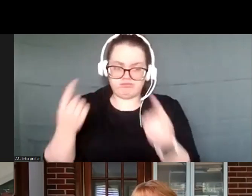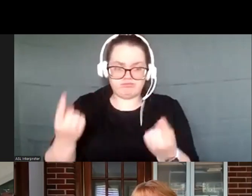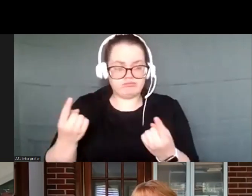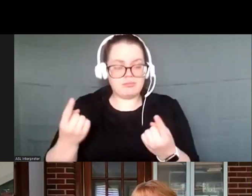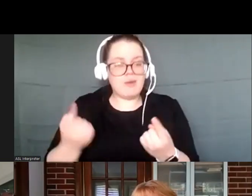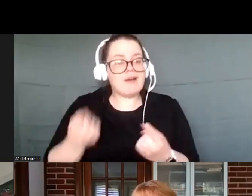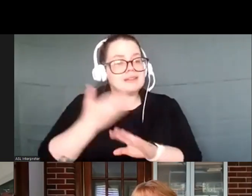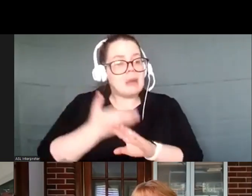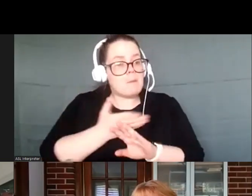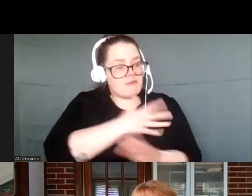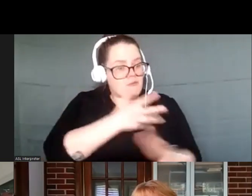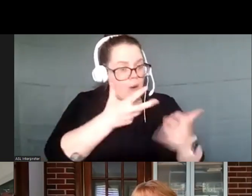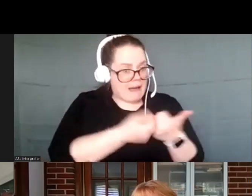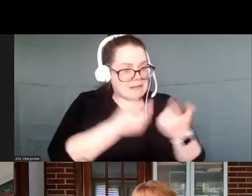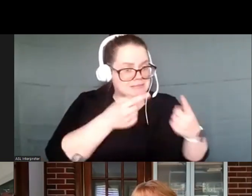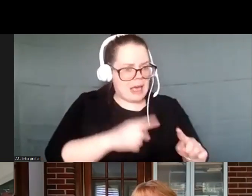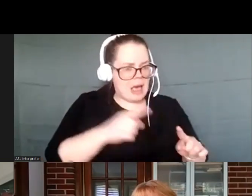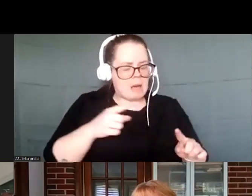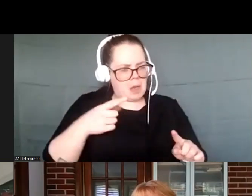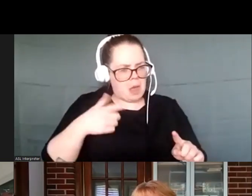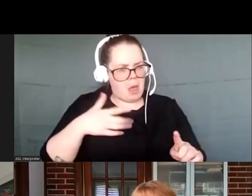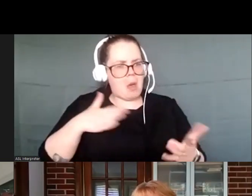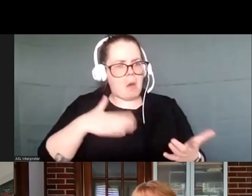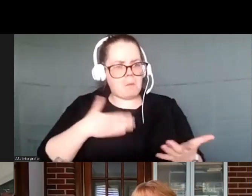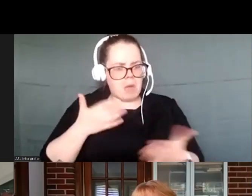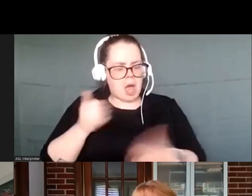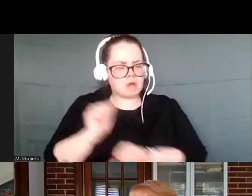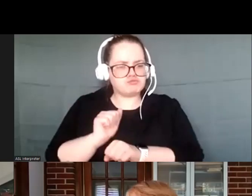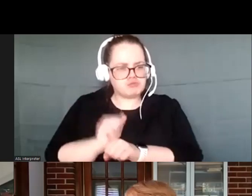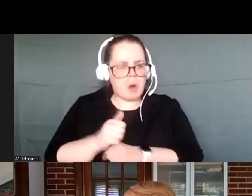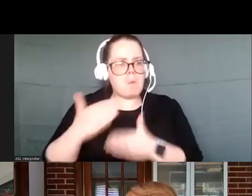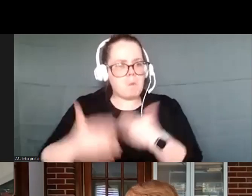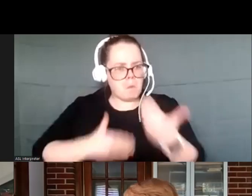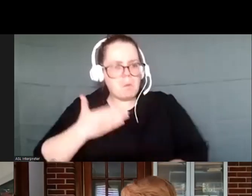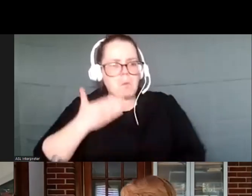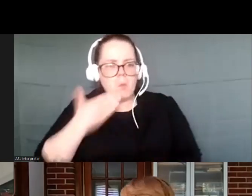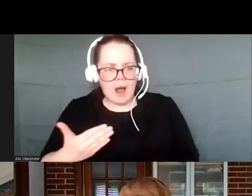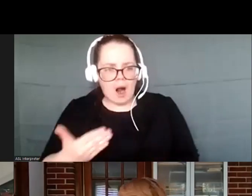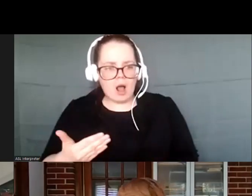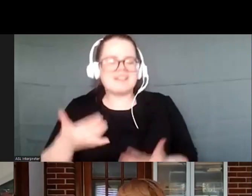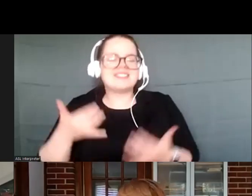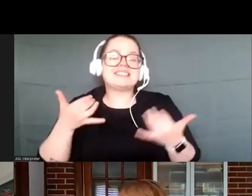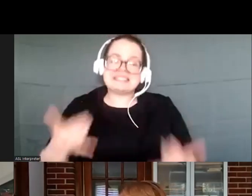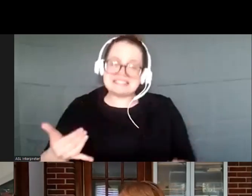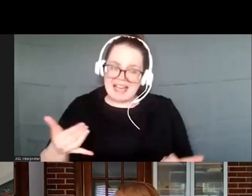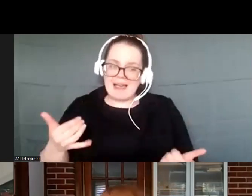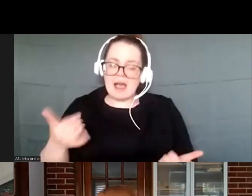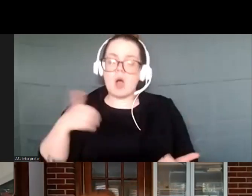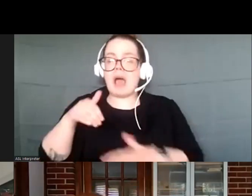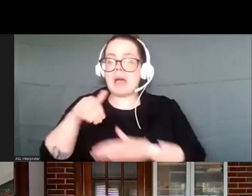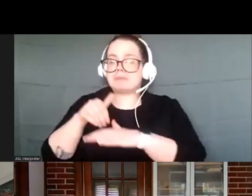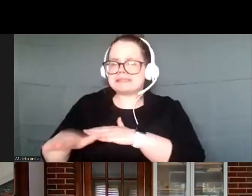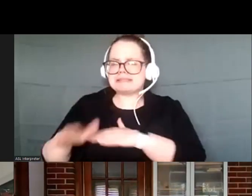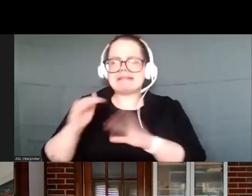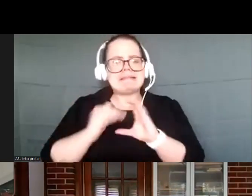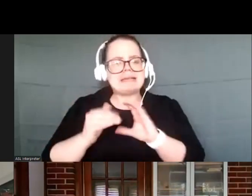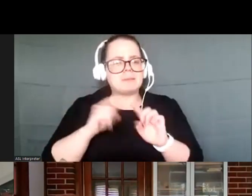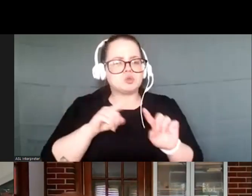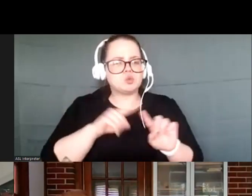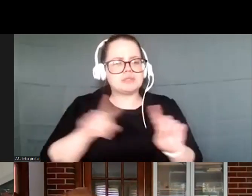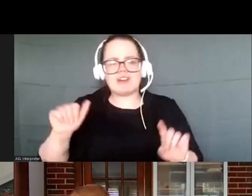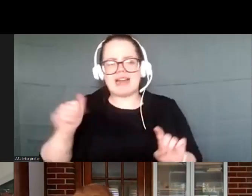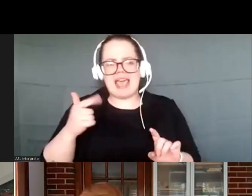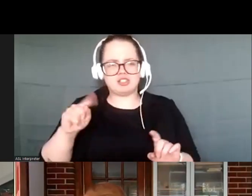And I'm sending out emails to agents at the moment. And I'm wondering 3